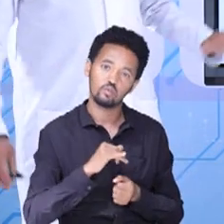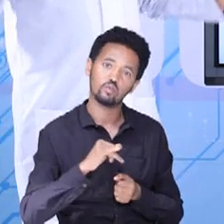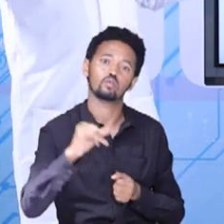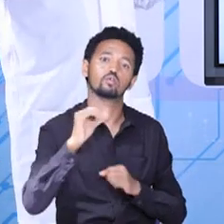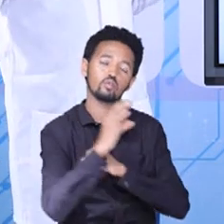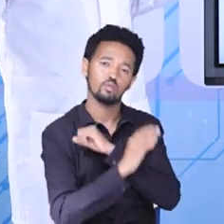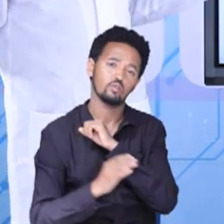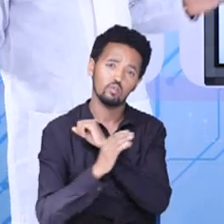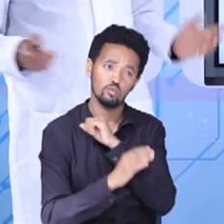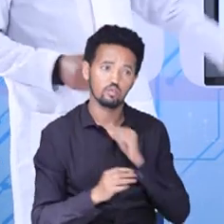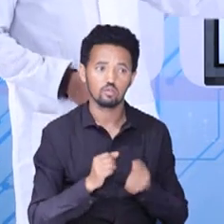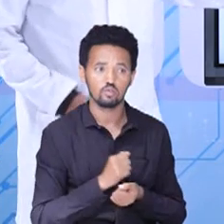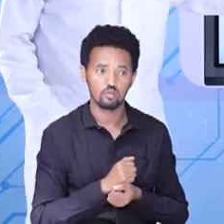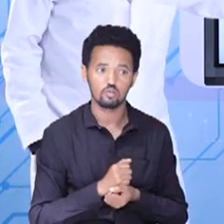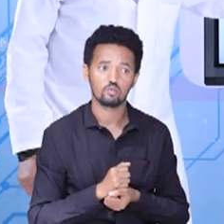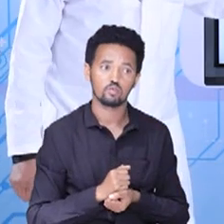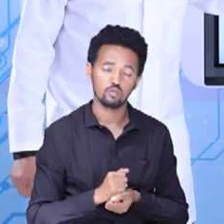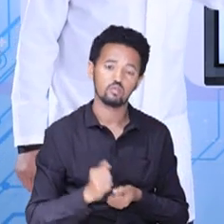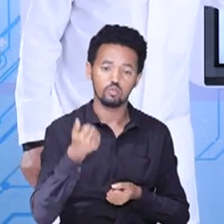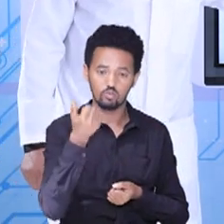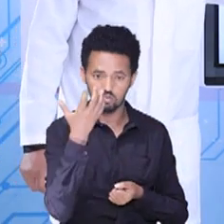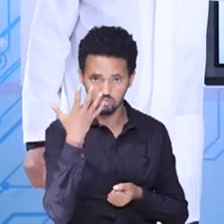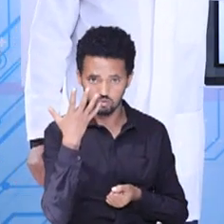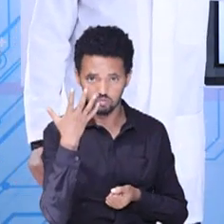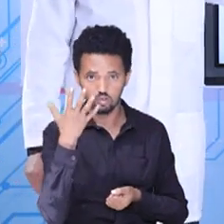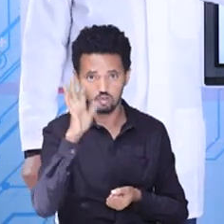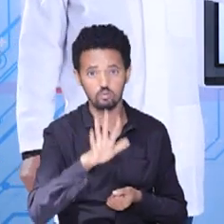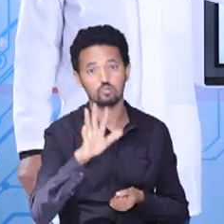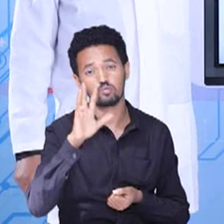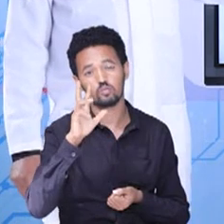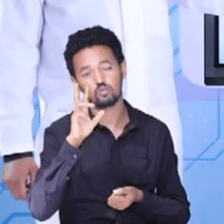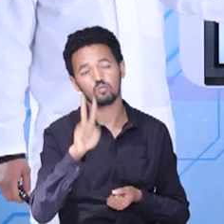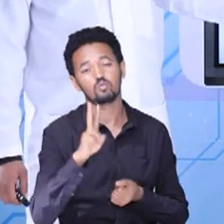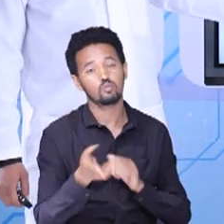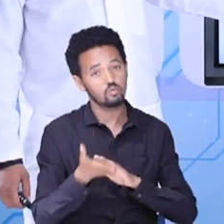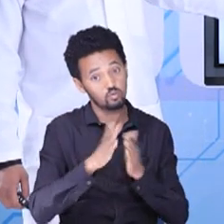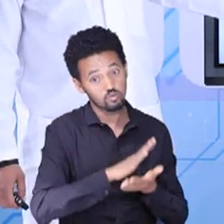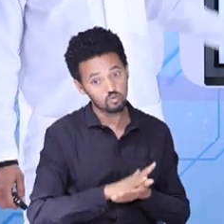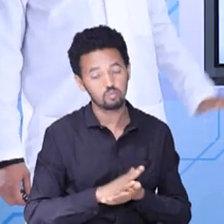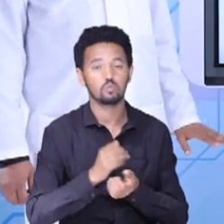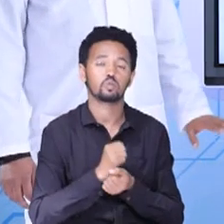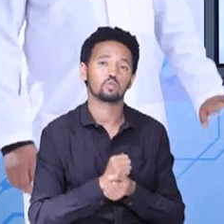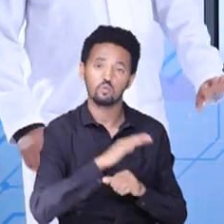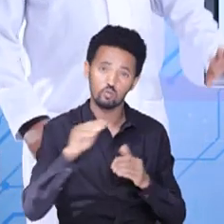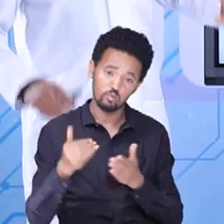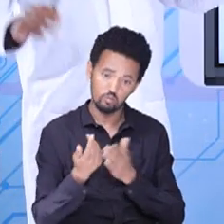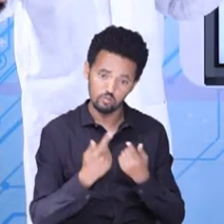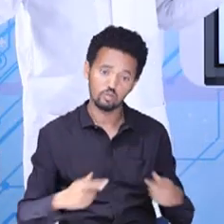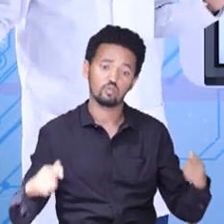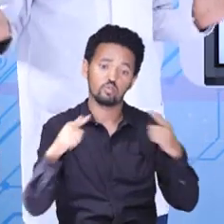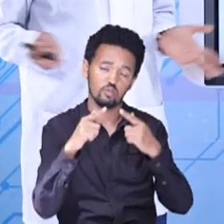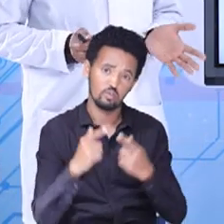country. Execution of 52 renowned officials and functionaries of the old regime,